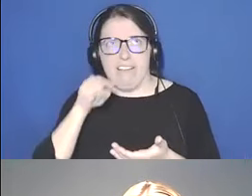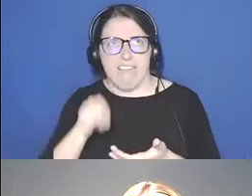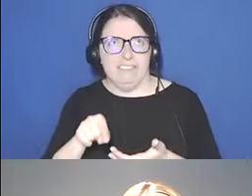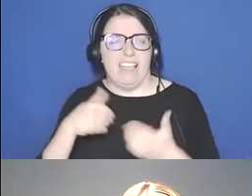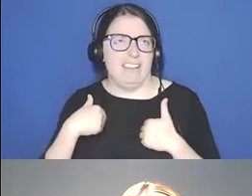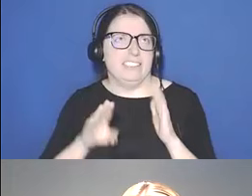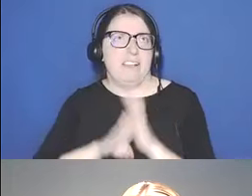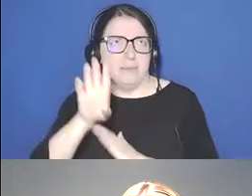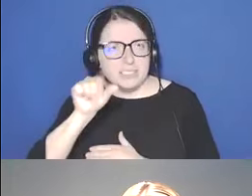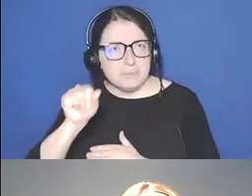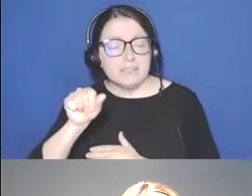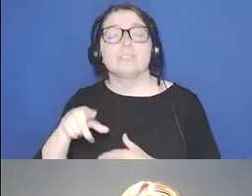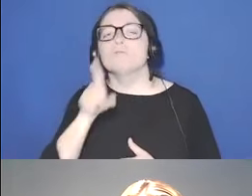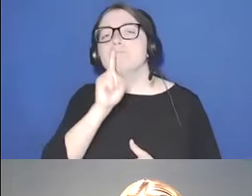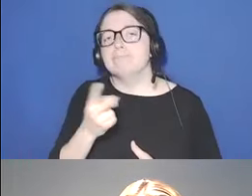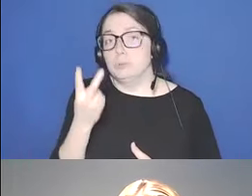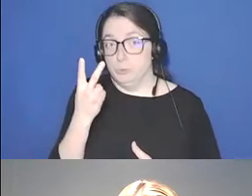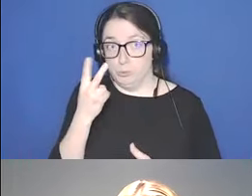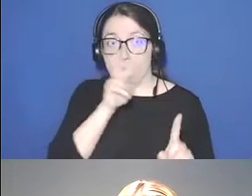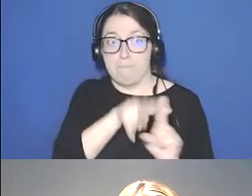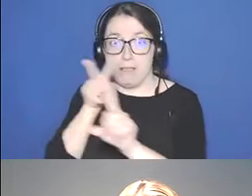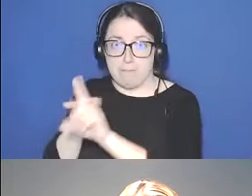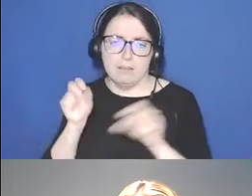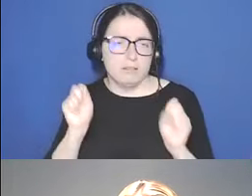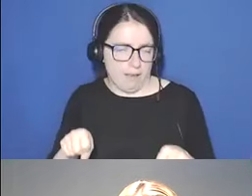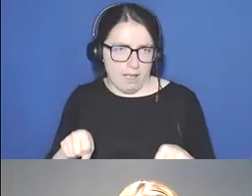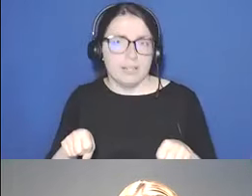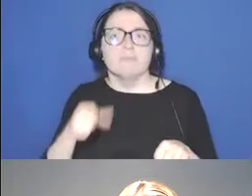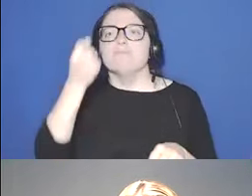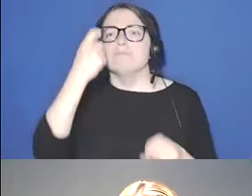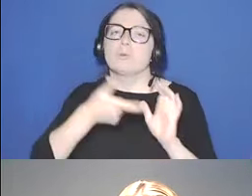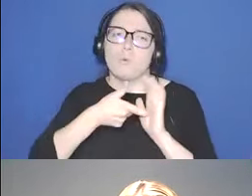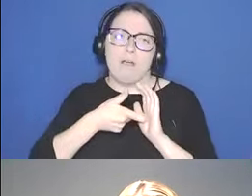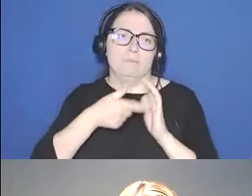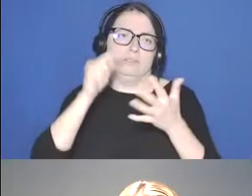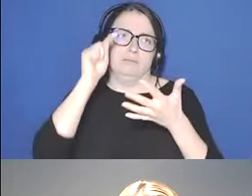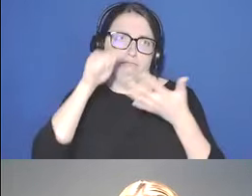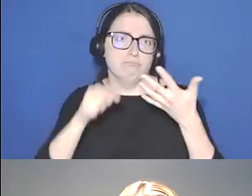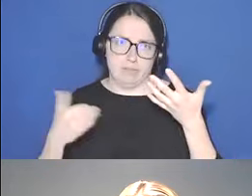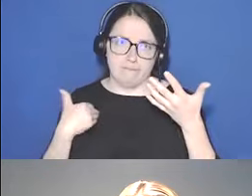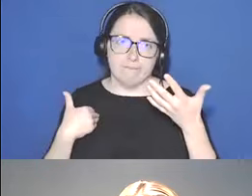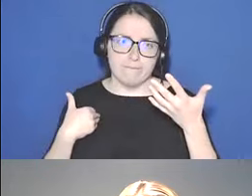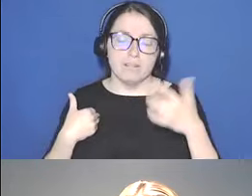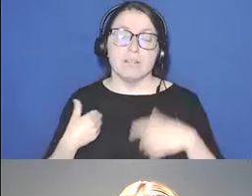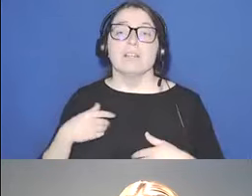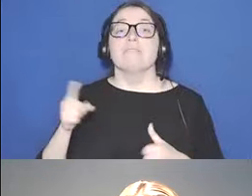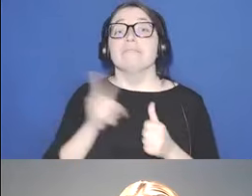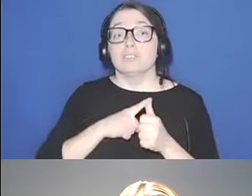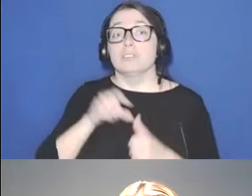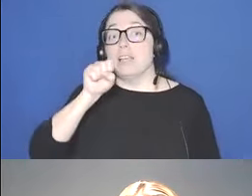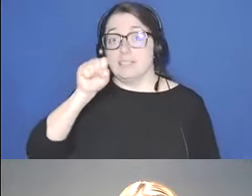you could apply for, but there are qualifications. So the first one is SSI, Social Security